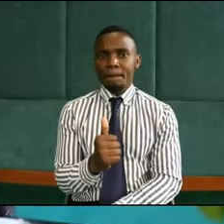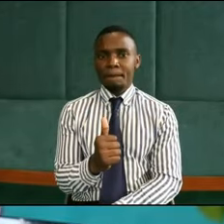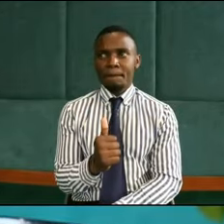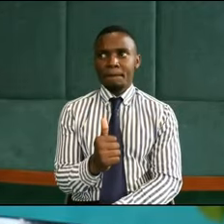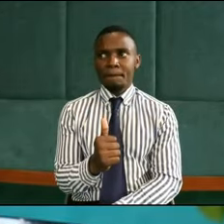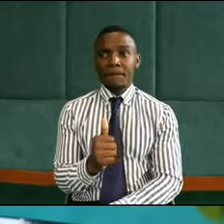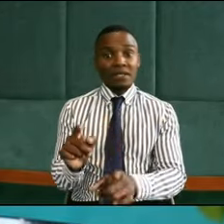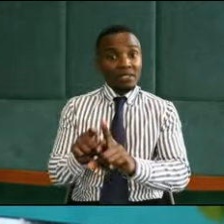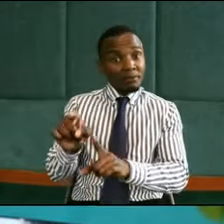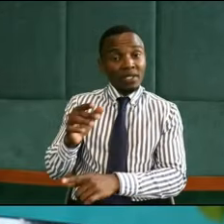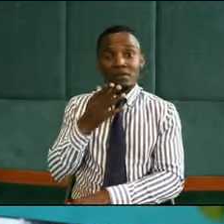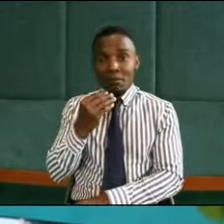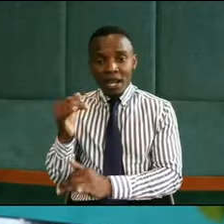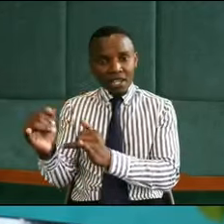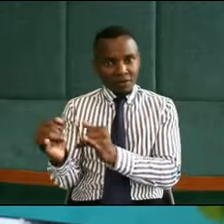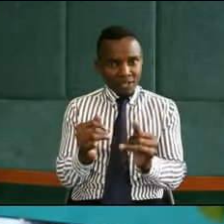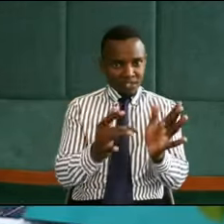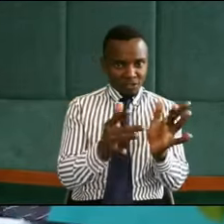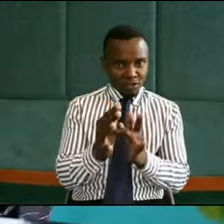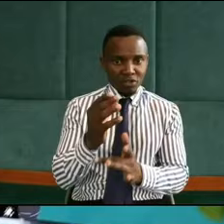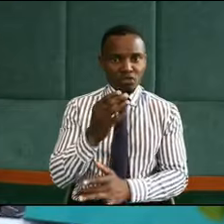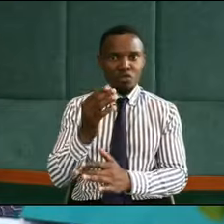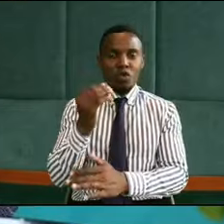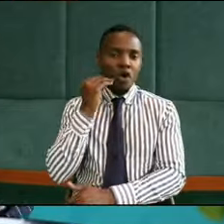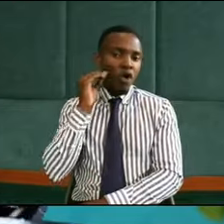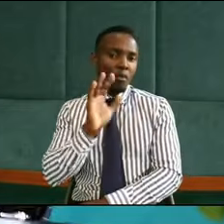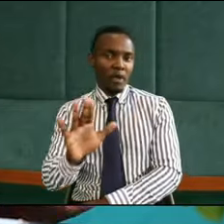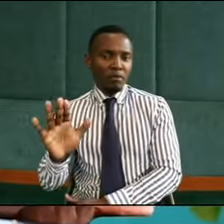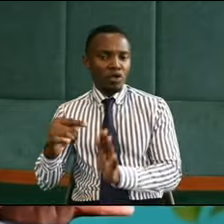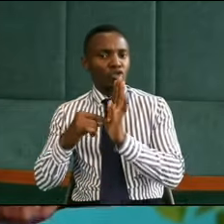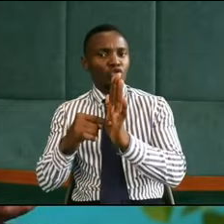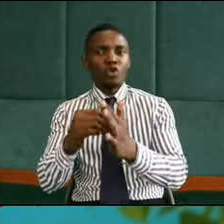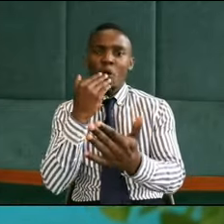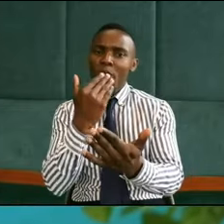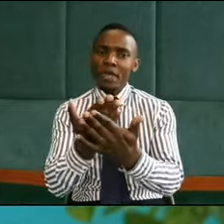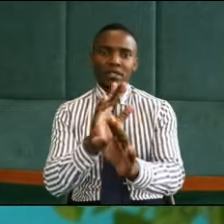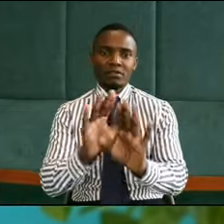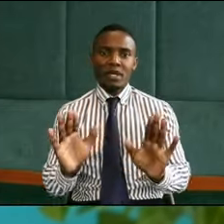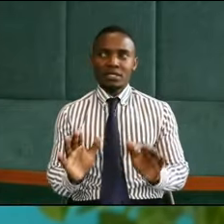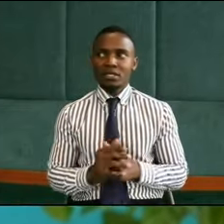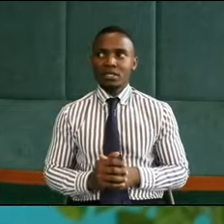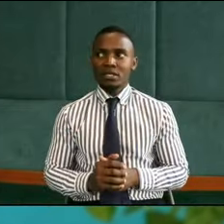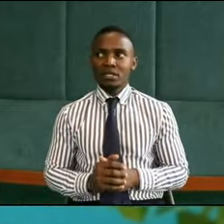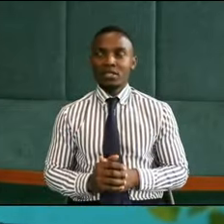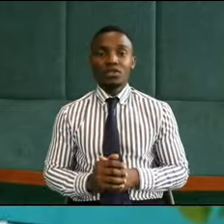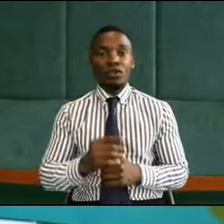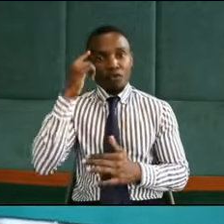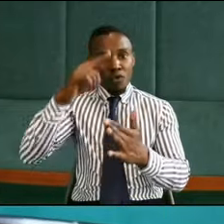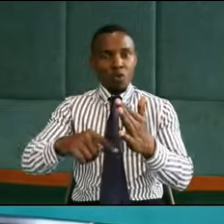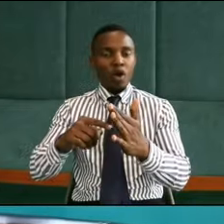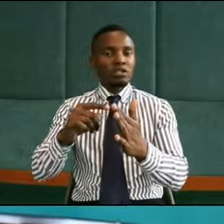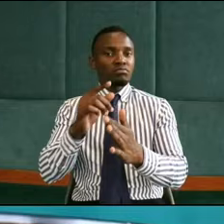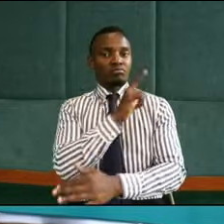He invited Jesus to his home to express his gratitude to what the Lord had done